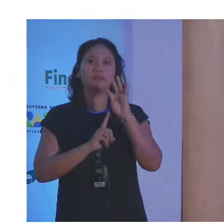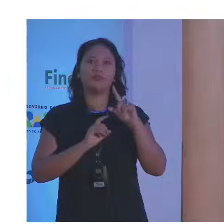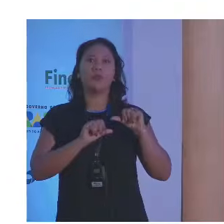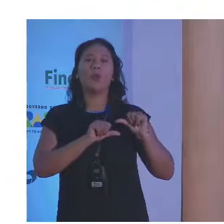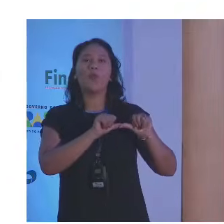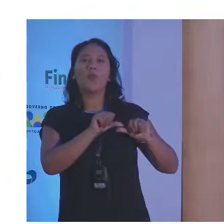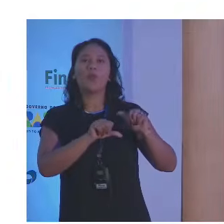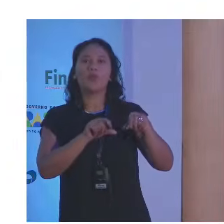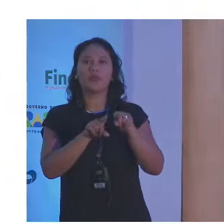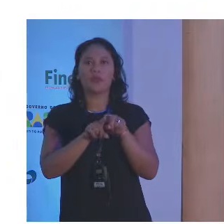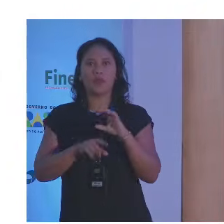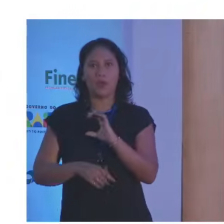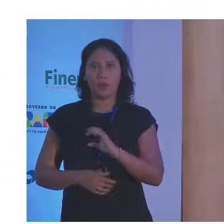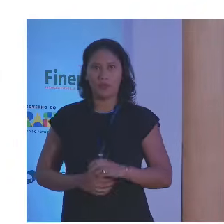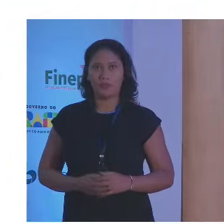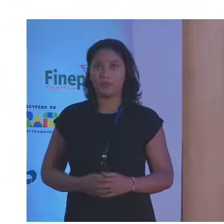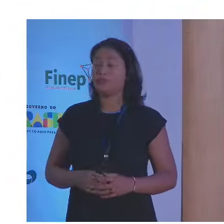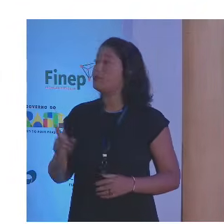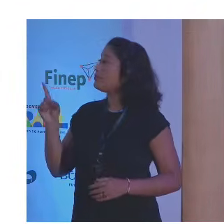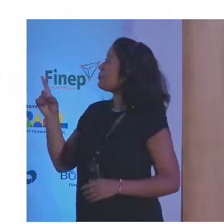of